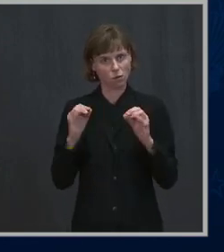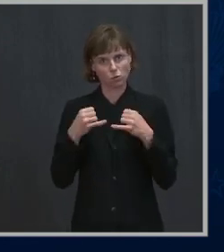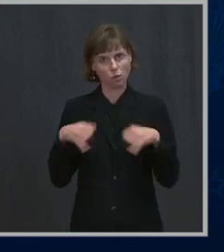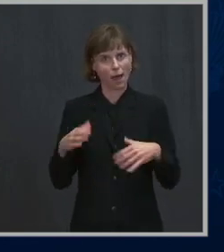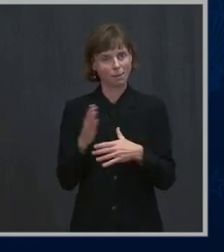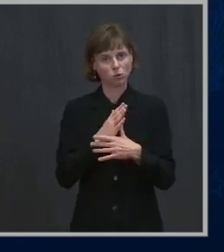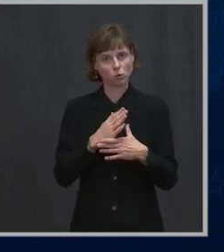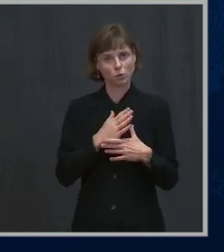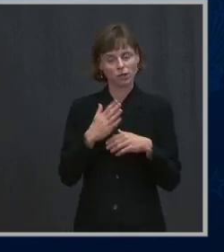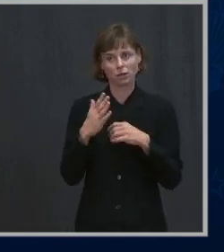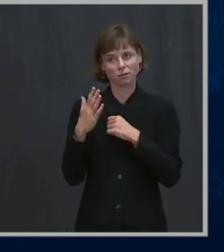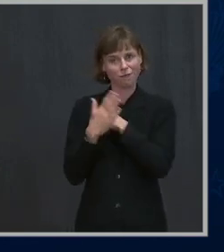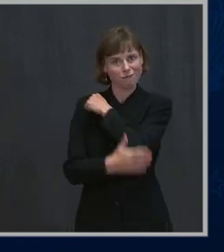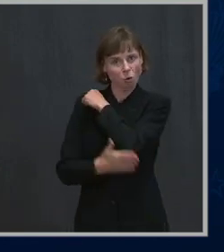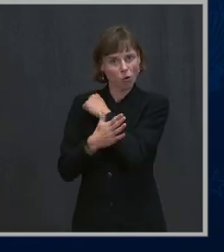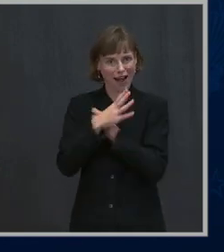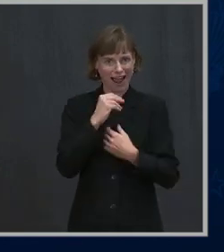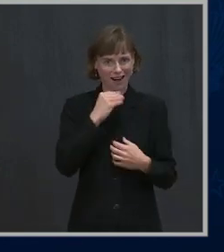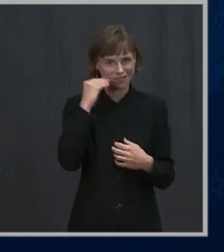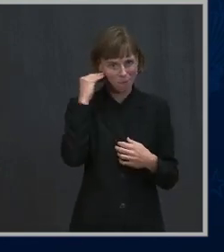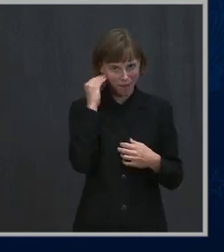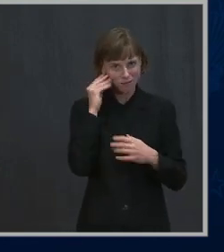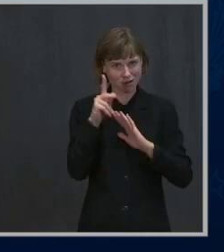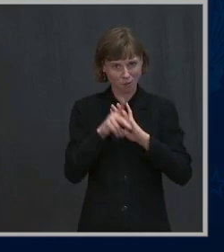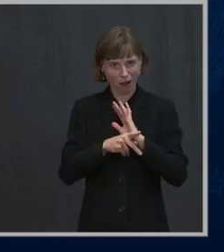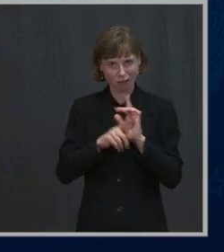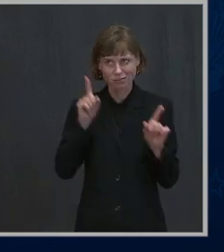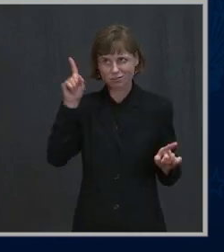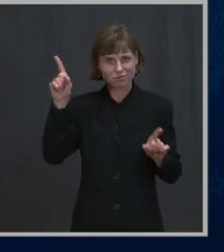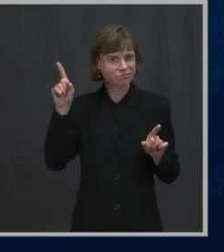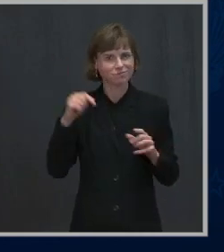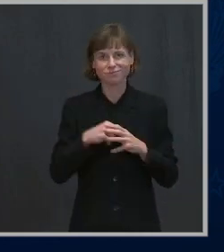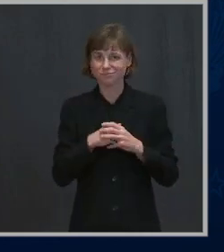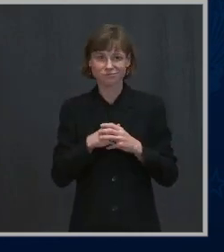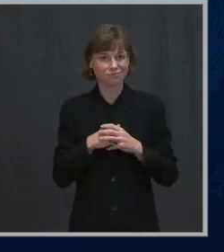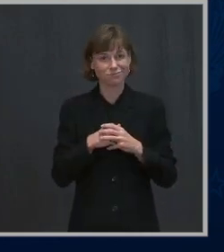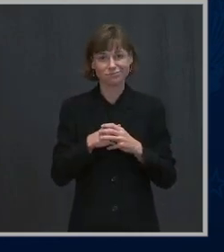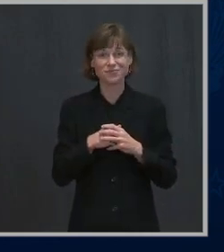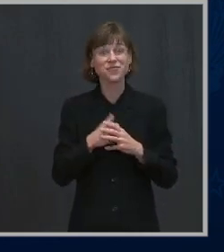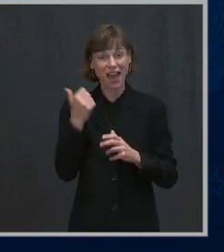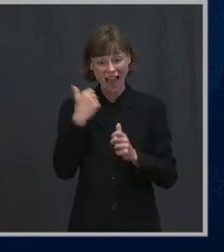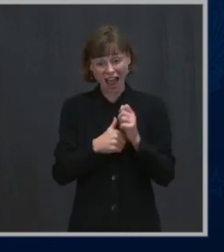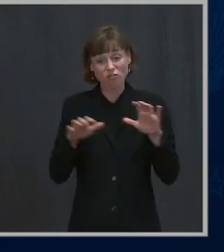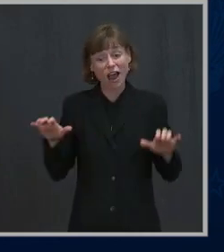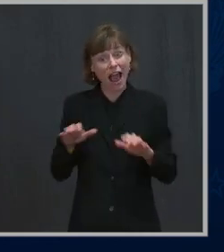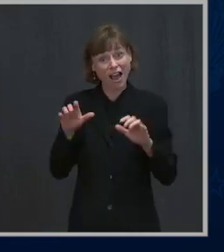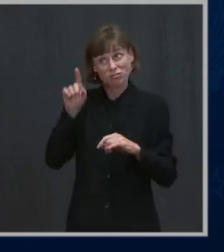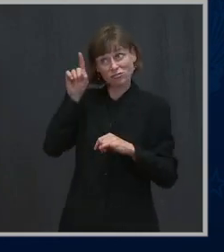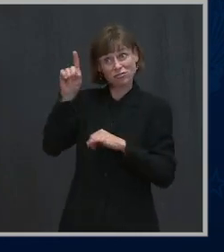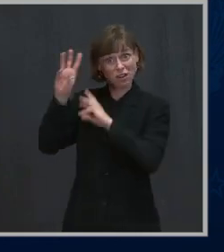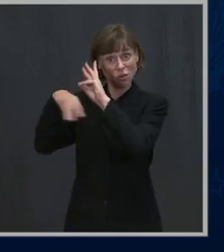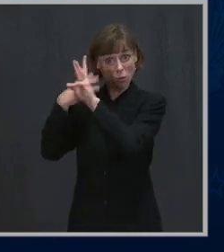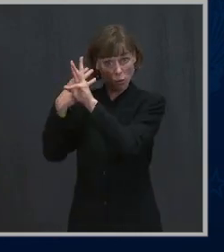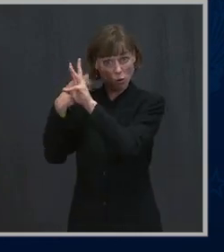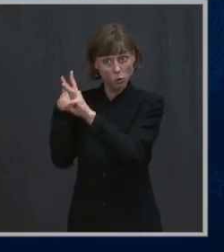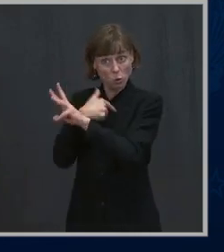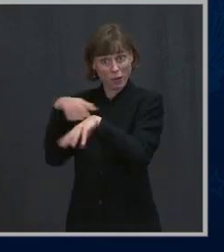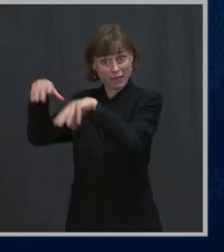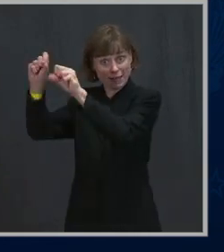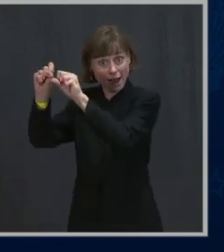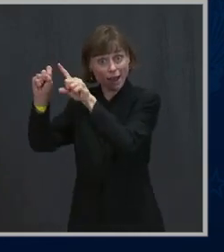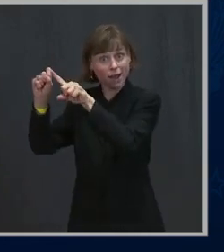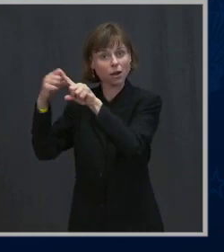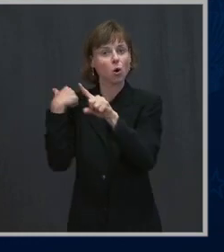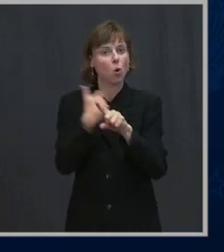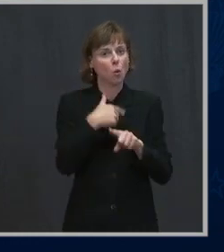domestic policy every action we take in our conduct abroad we must take with american